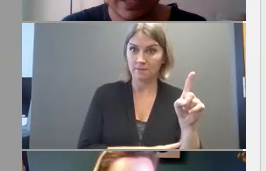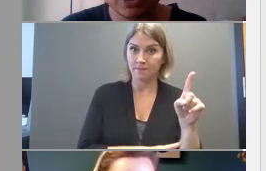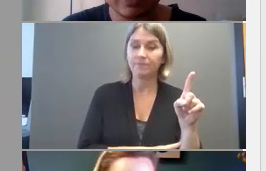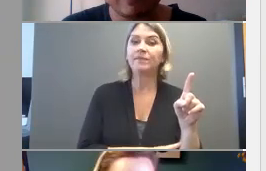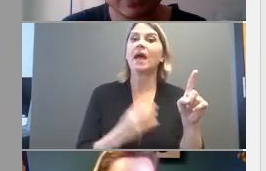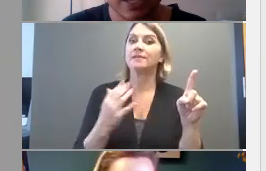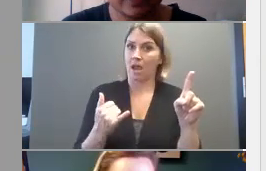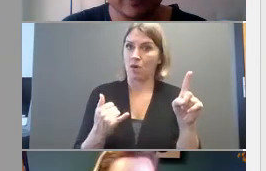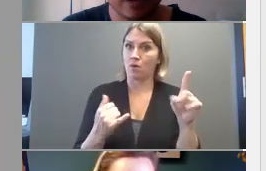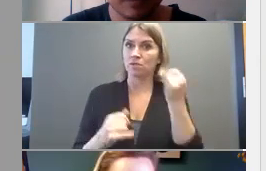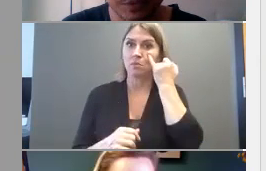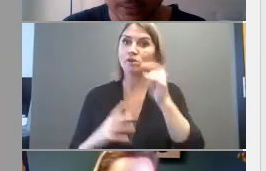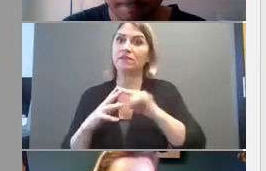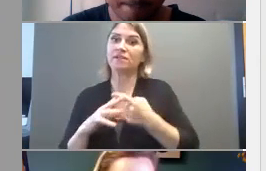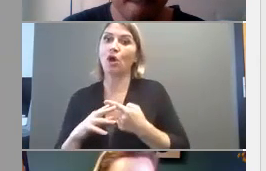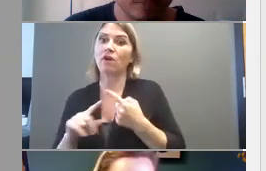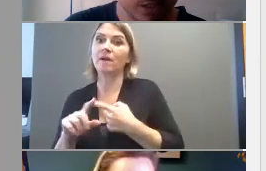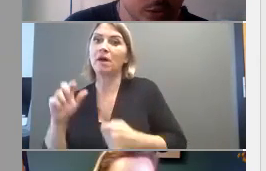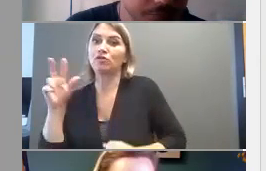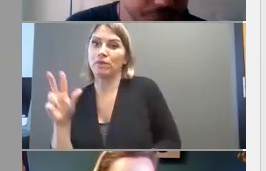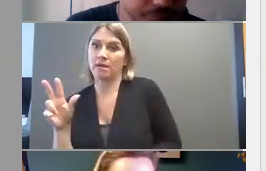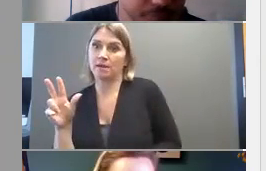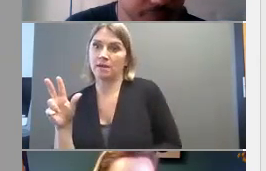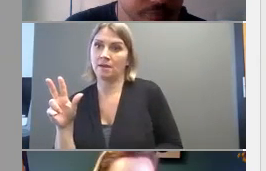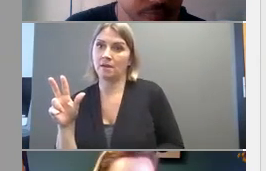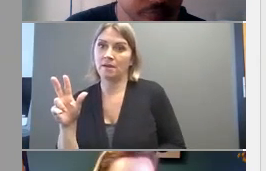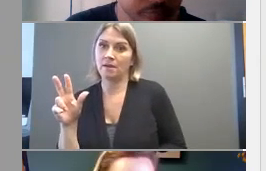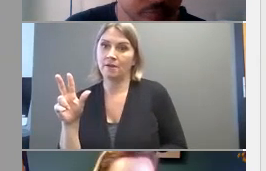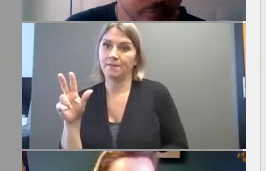Now imagine if we had started from 3.